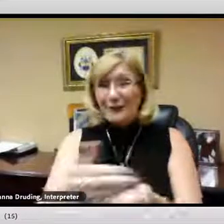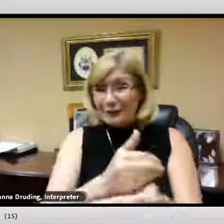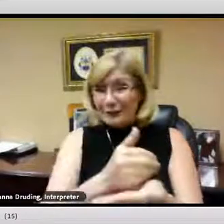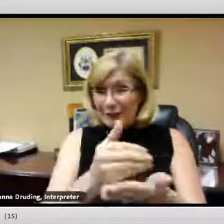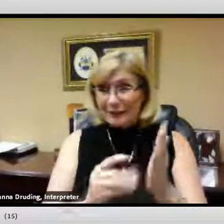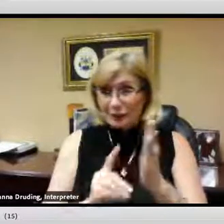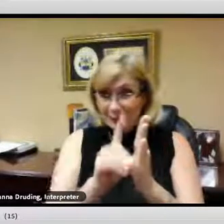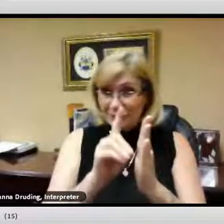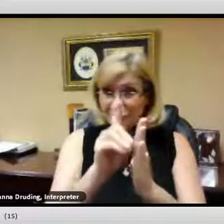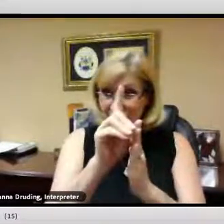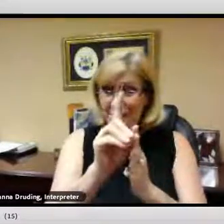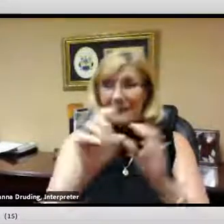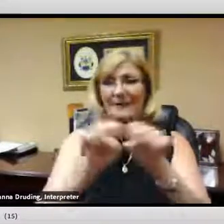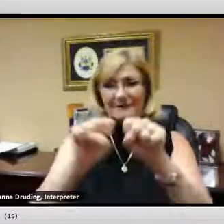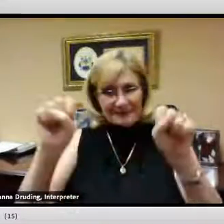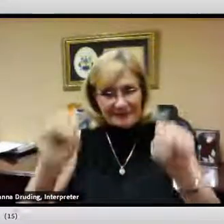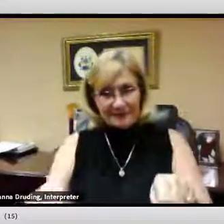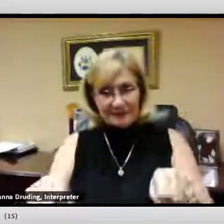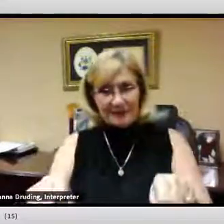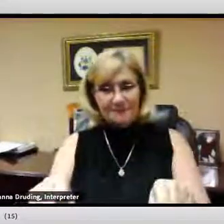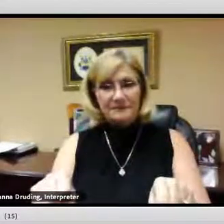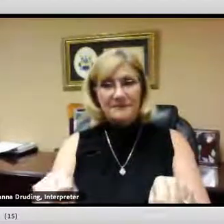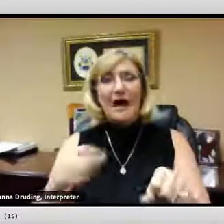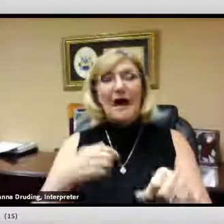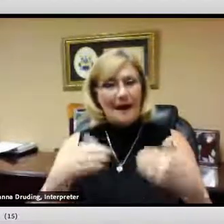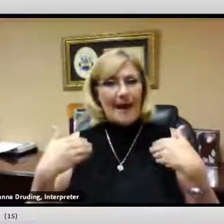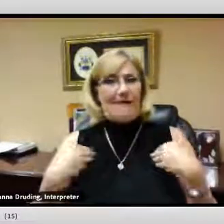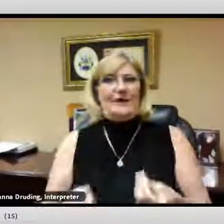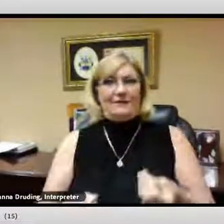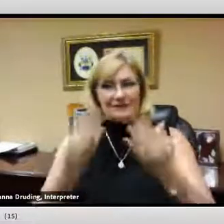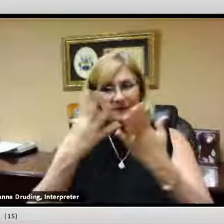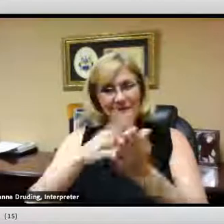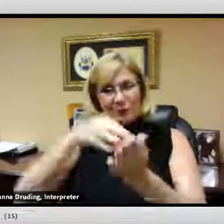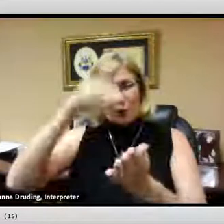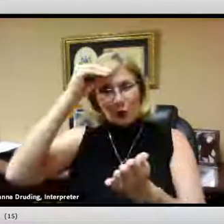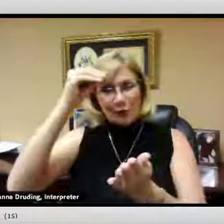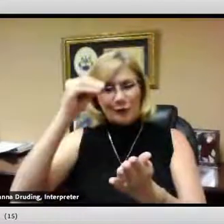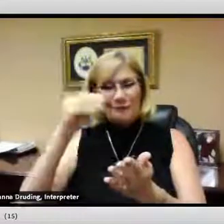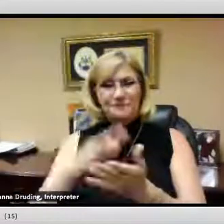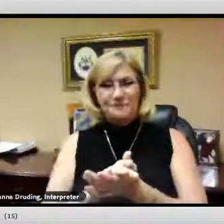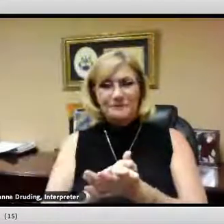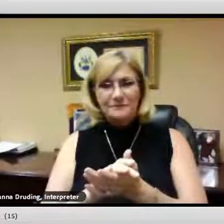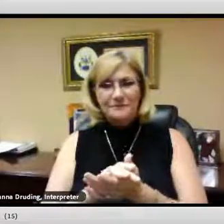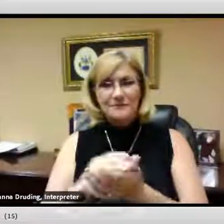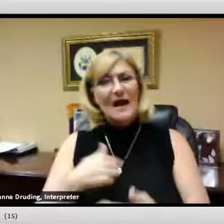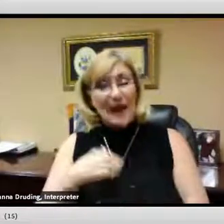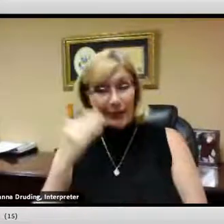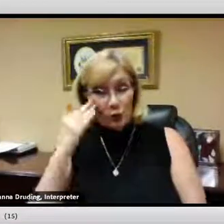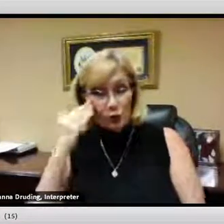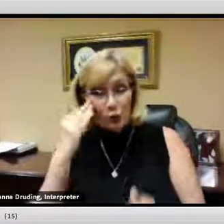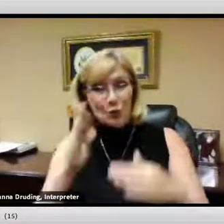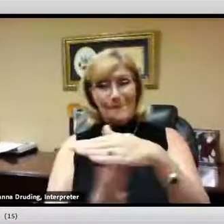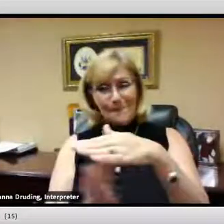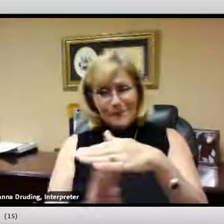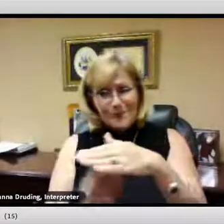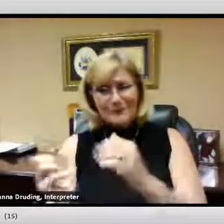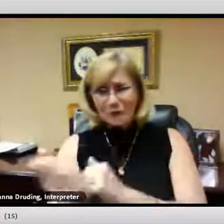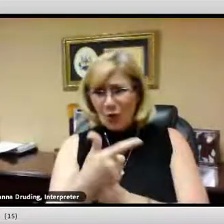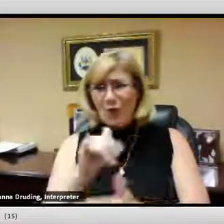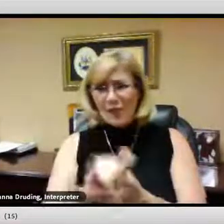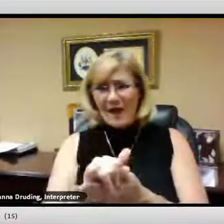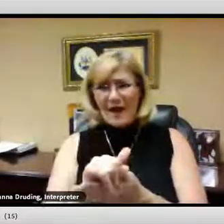collection development and systems, I had a lot to learn. um, I knew the basics of all of that